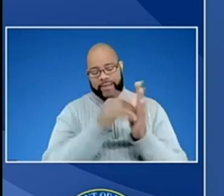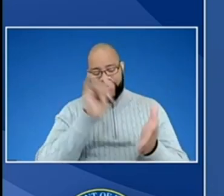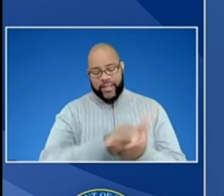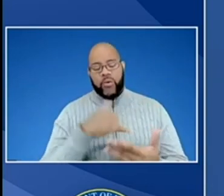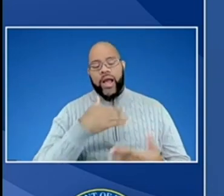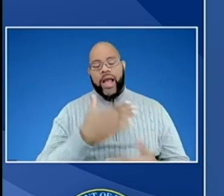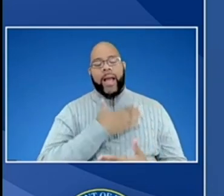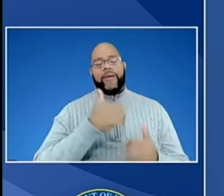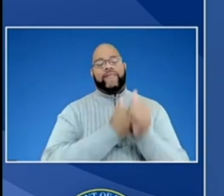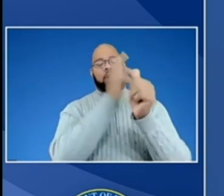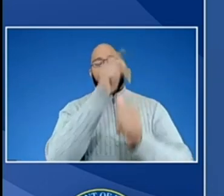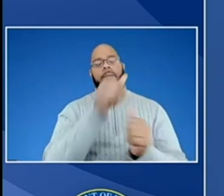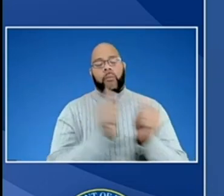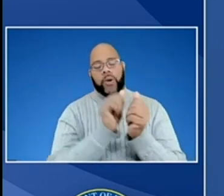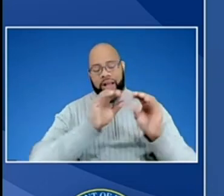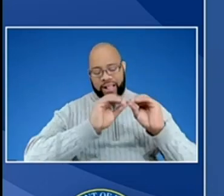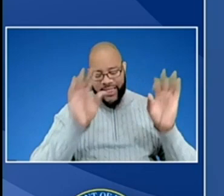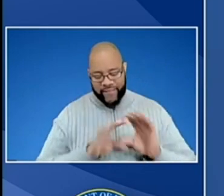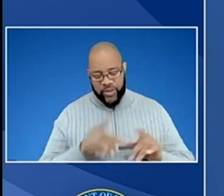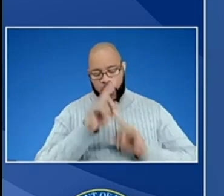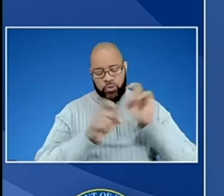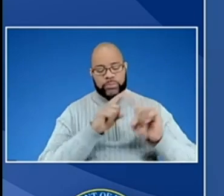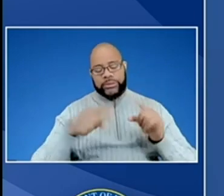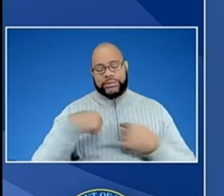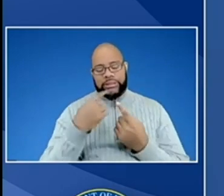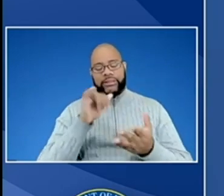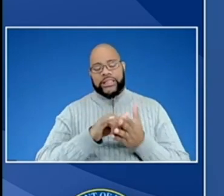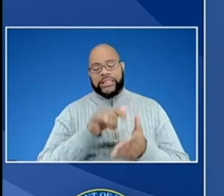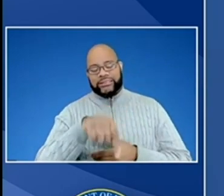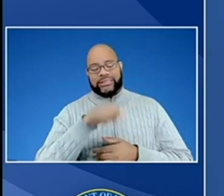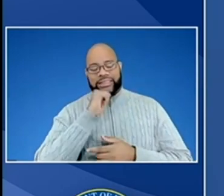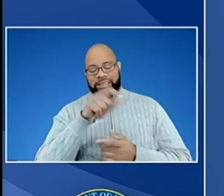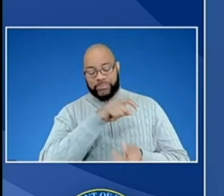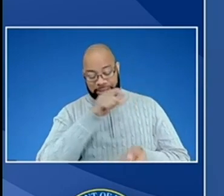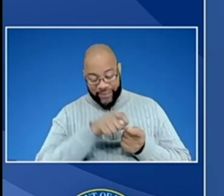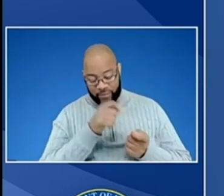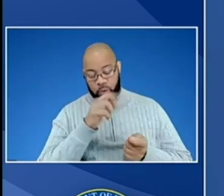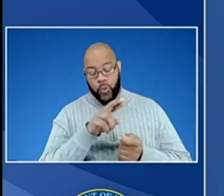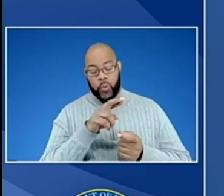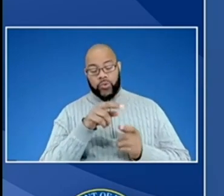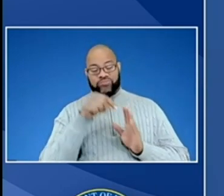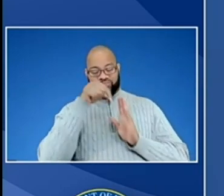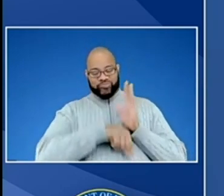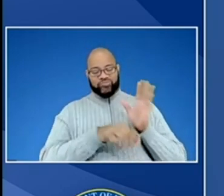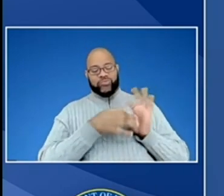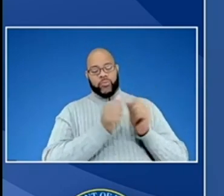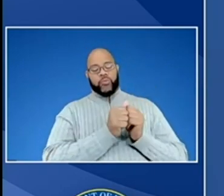happy to follow up with clarifying questions, but since these do not specifically or explicitly relate to the